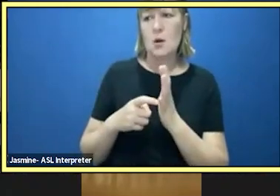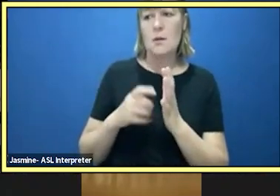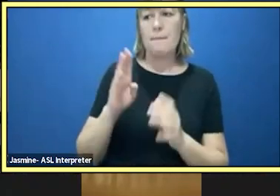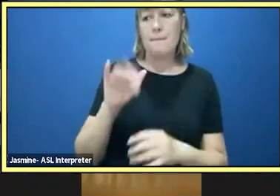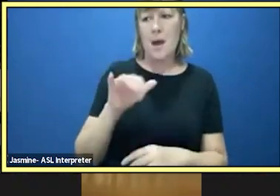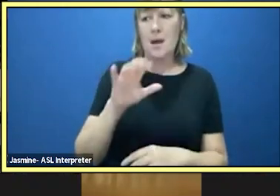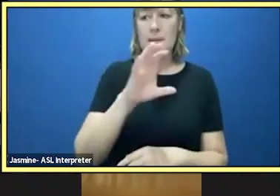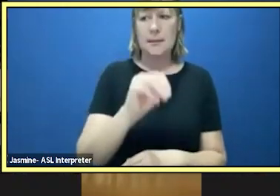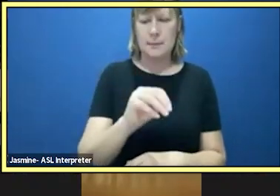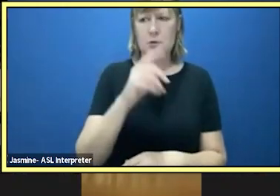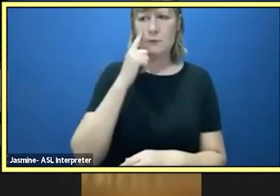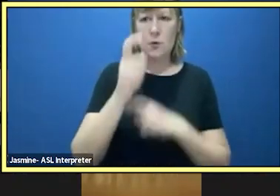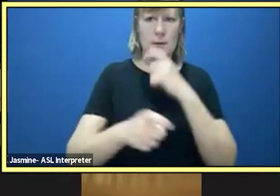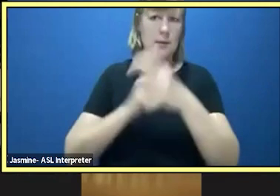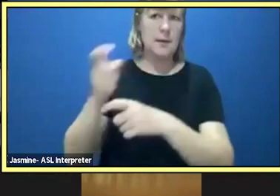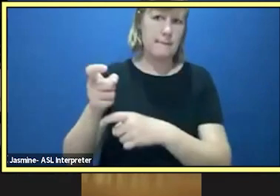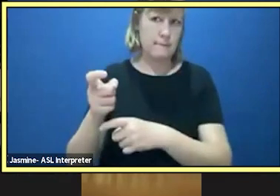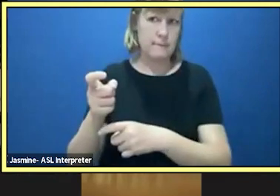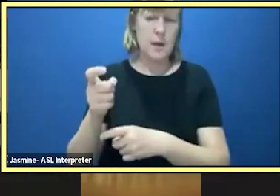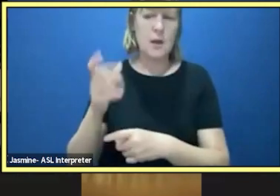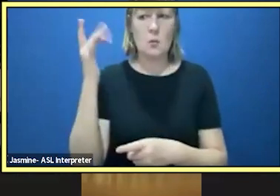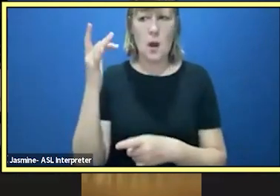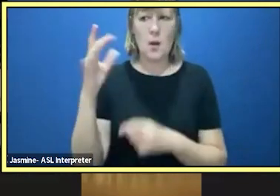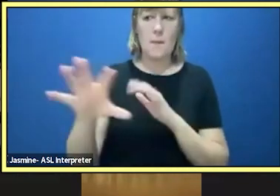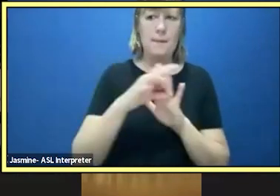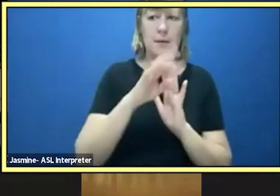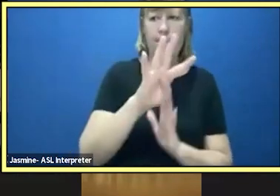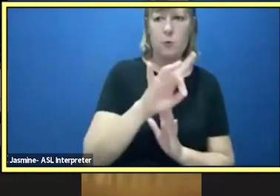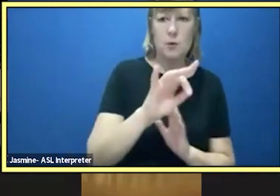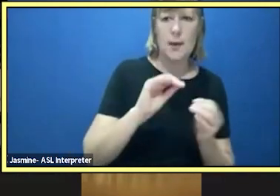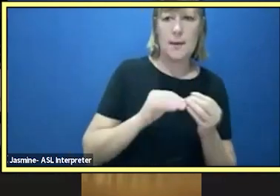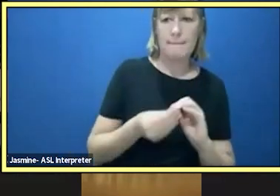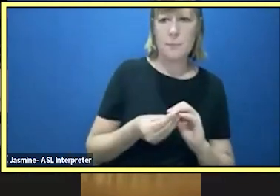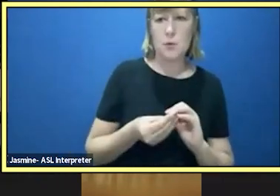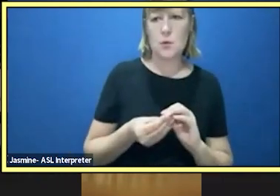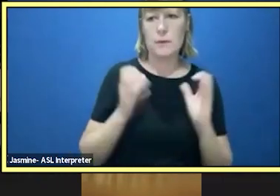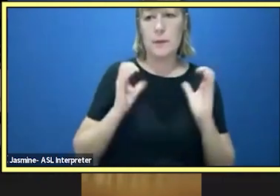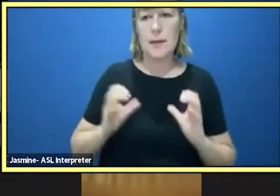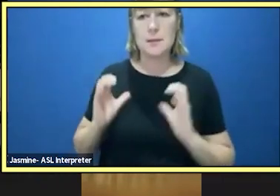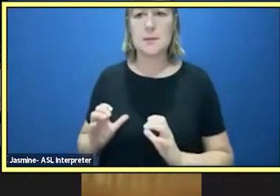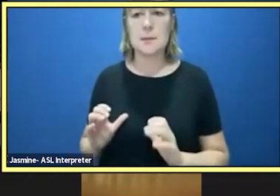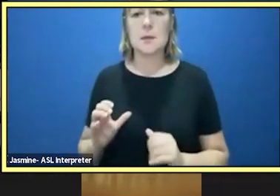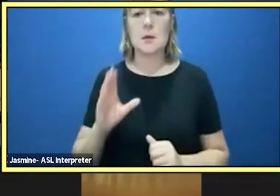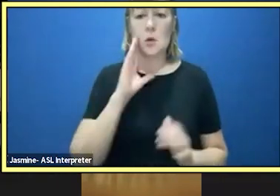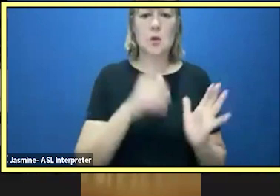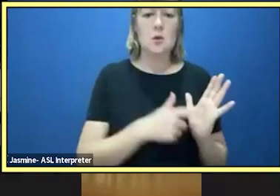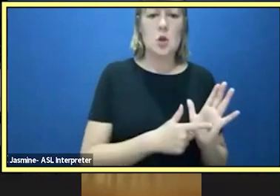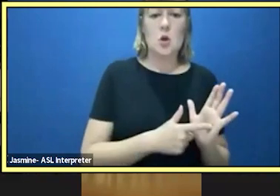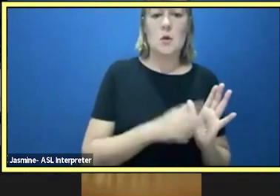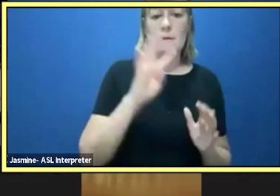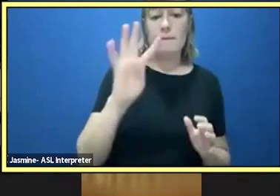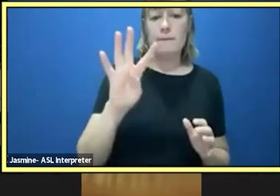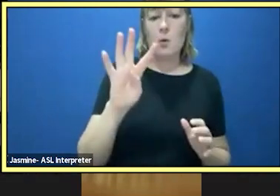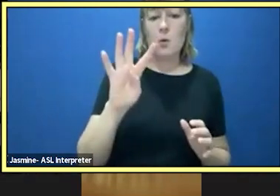that 48 number. So it'll show, for example, in the 4 different stages of case management, gathering information, doing